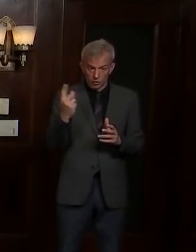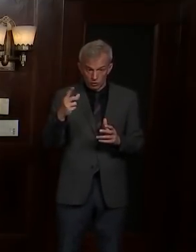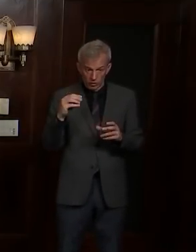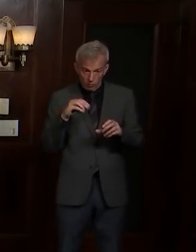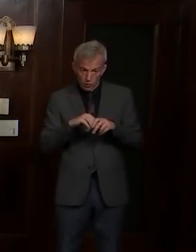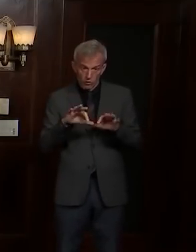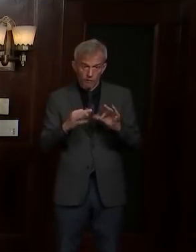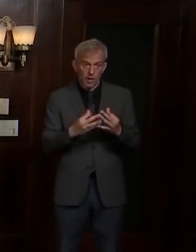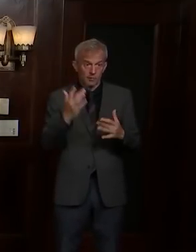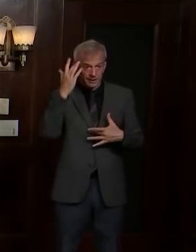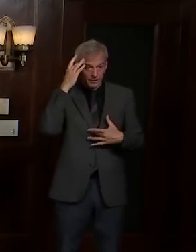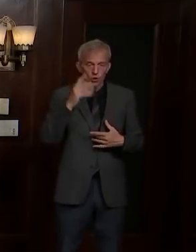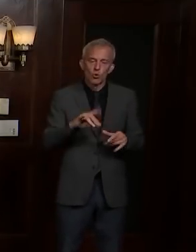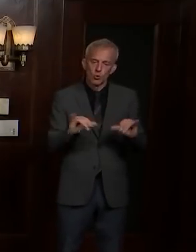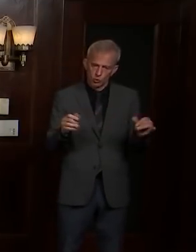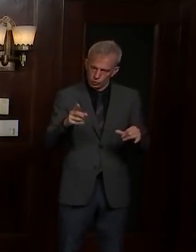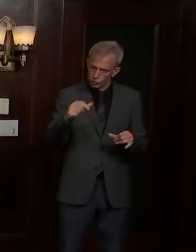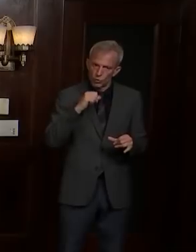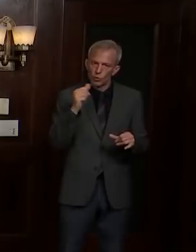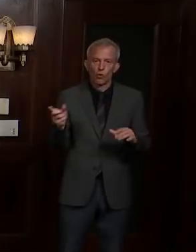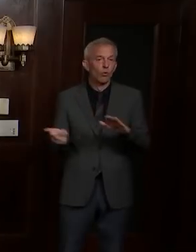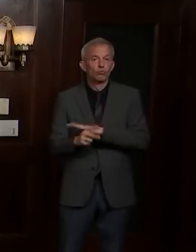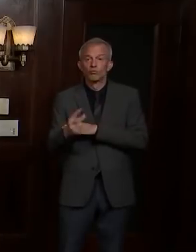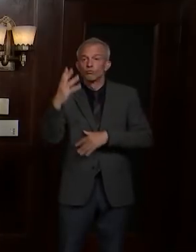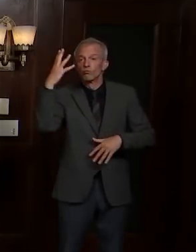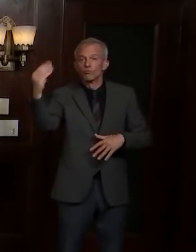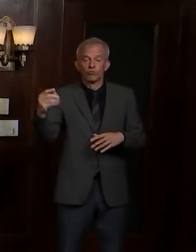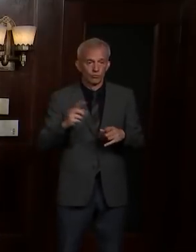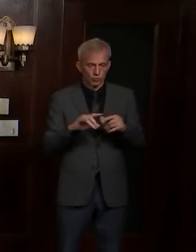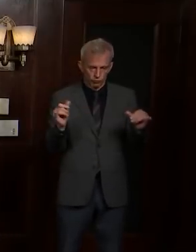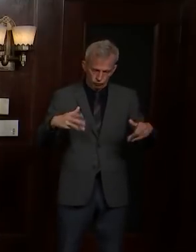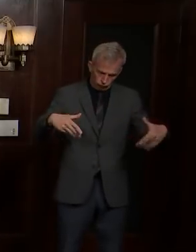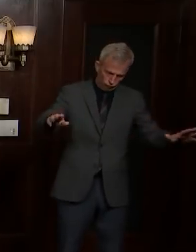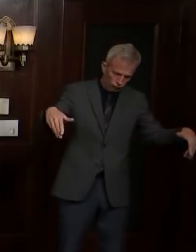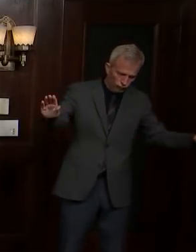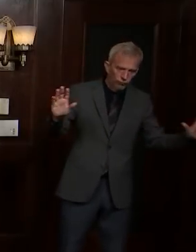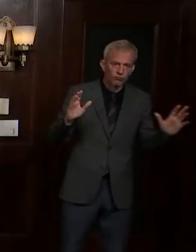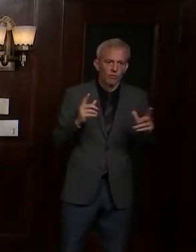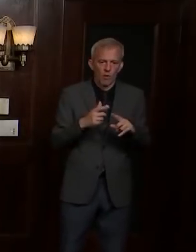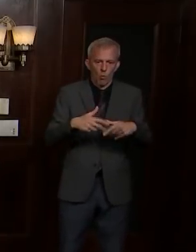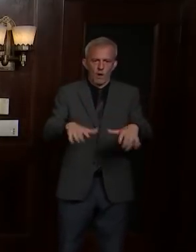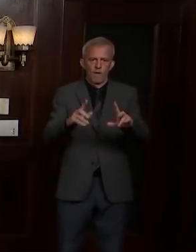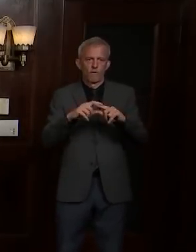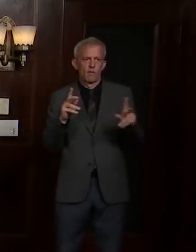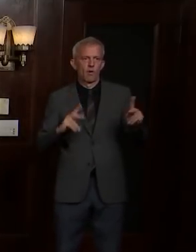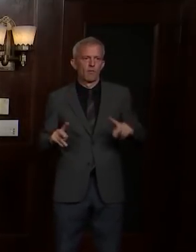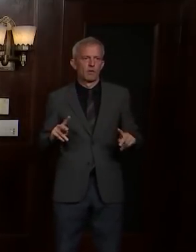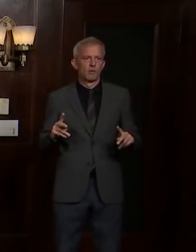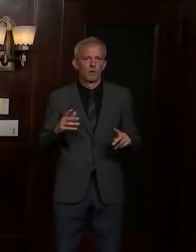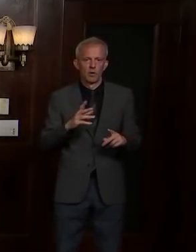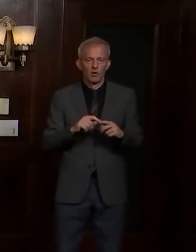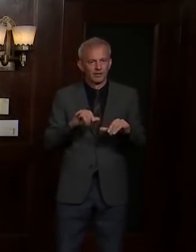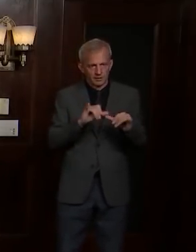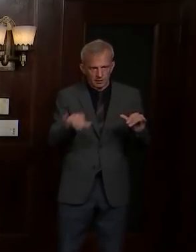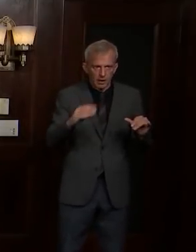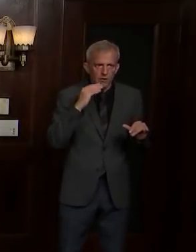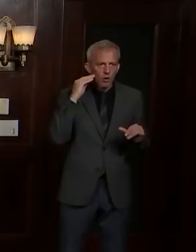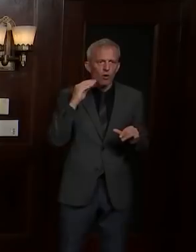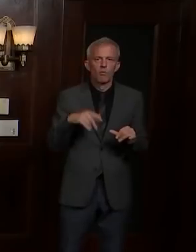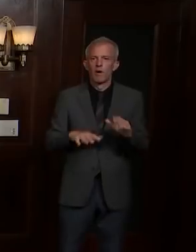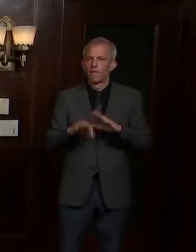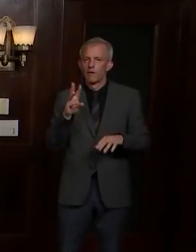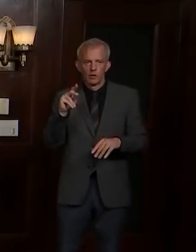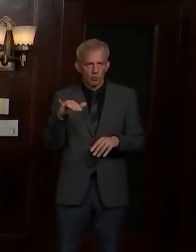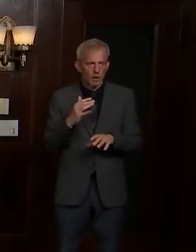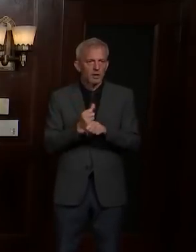to not be out and about. You too need to stay away from others. You need to stay home. You need to arrange for others to help you get your